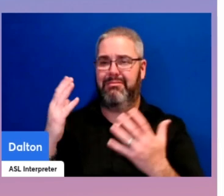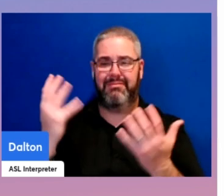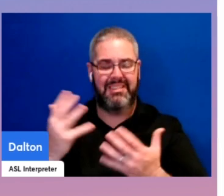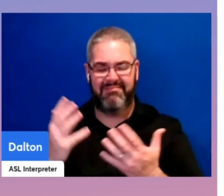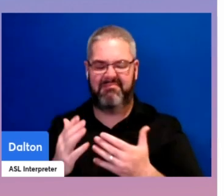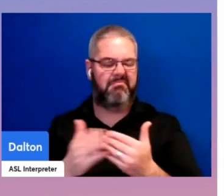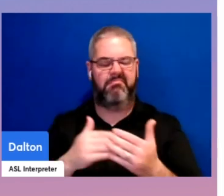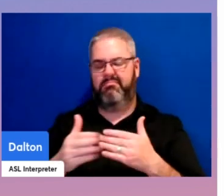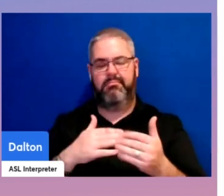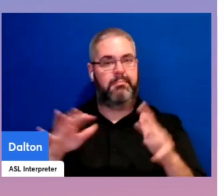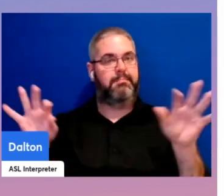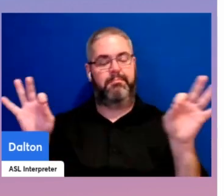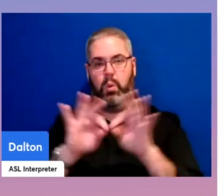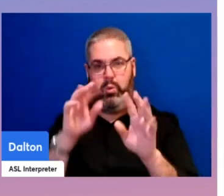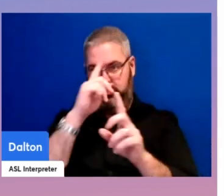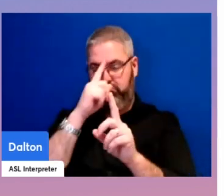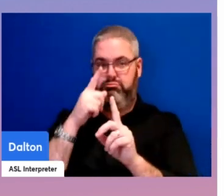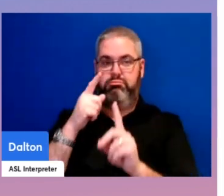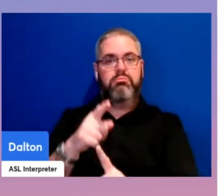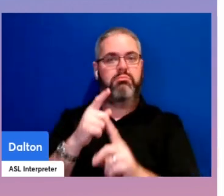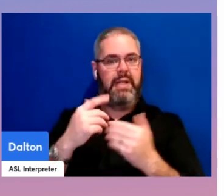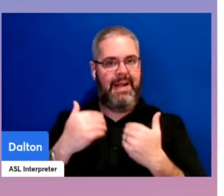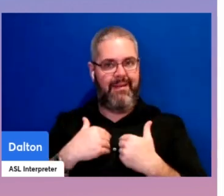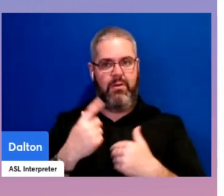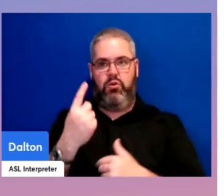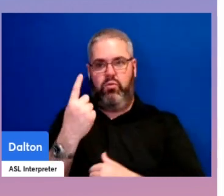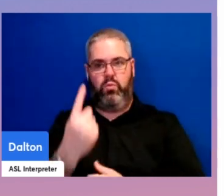we want to strive to having a single